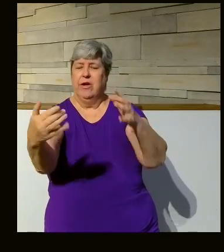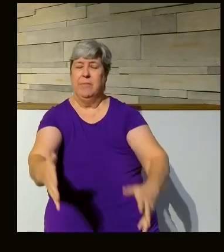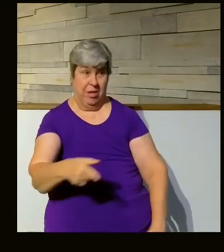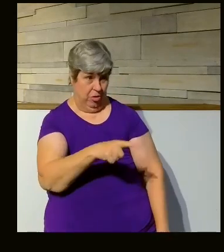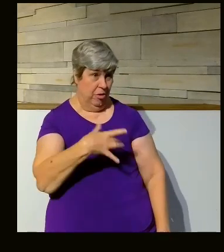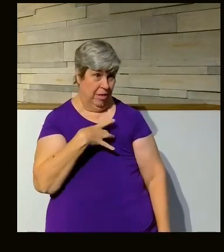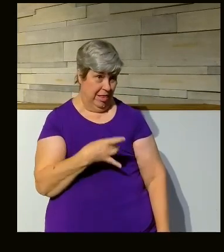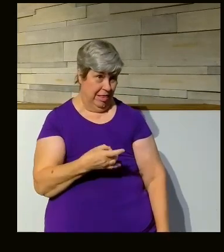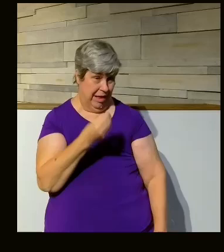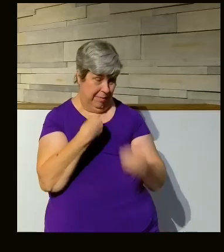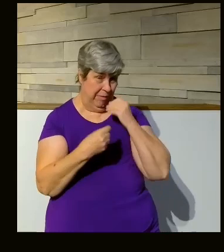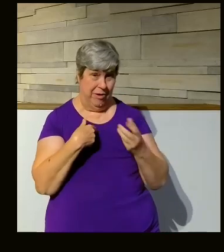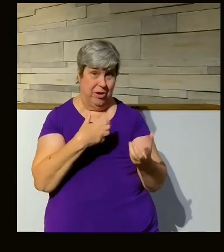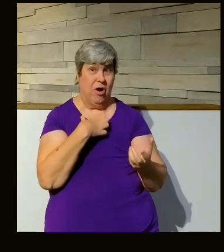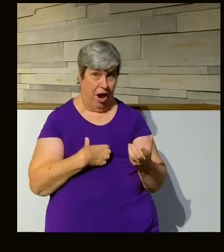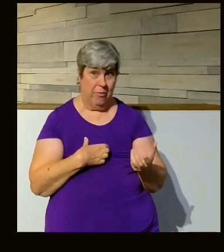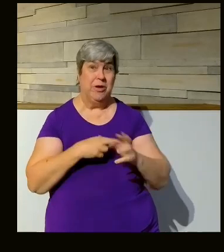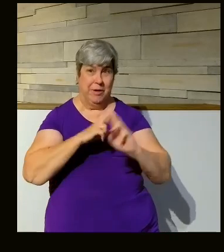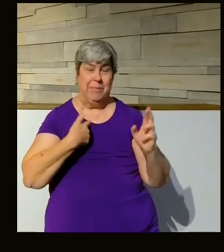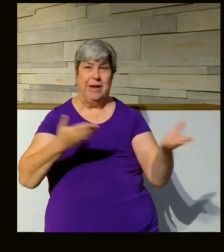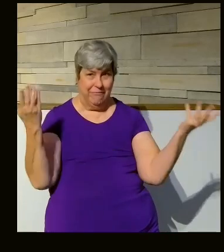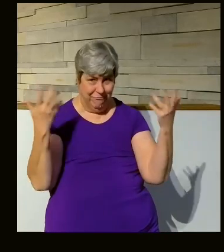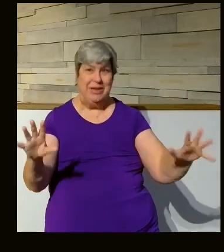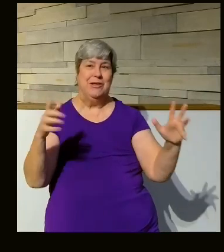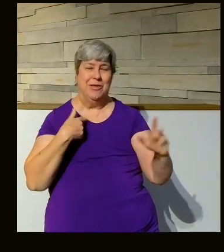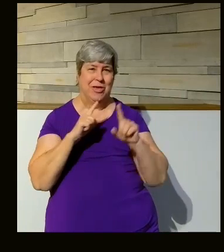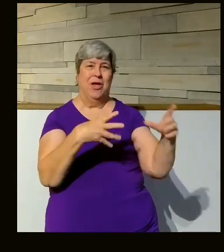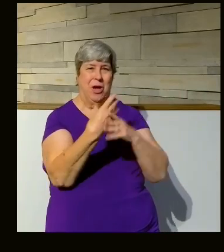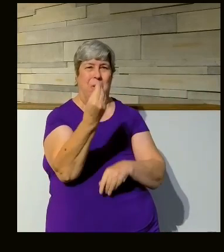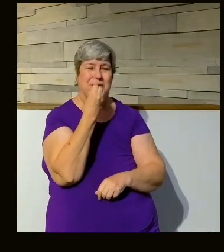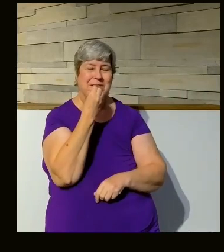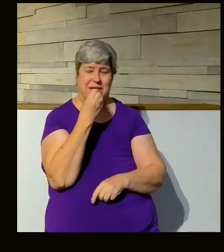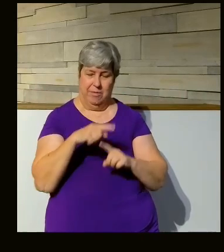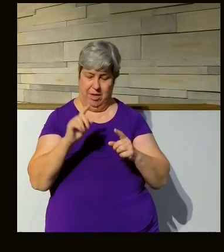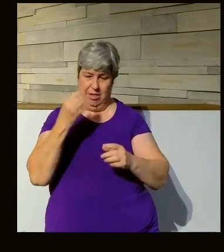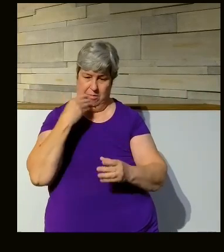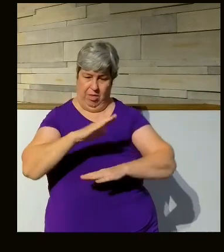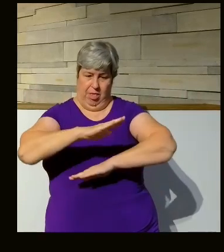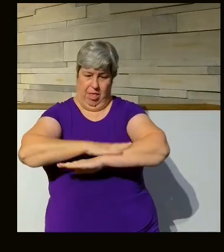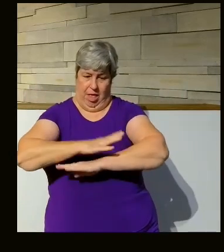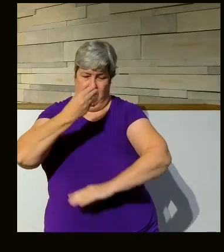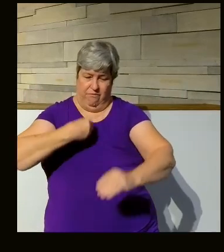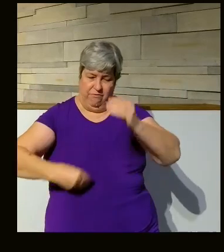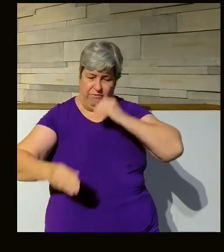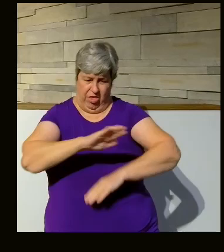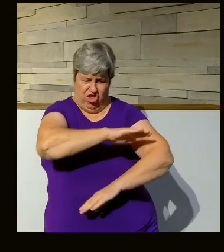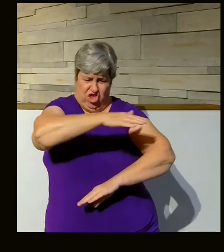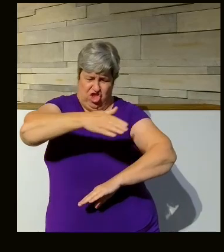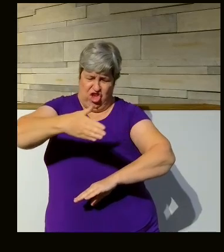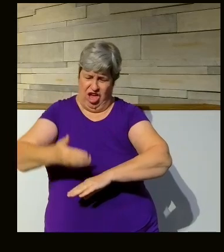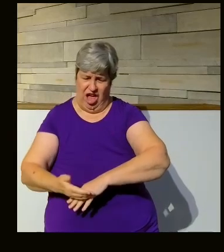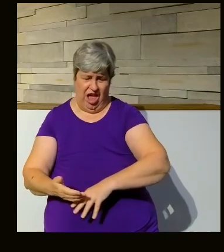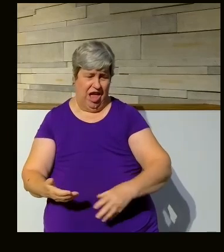banquet. You hungry yet, y'all? Are y'all ready for me to shut up and go eat lunch? I mean, you know, a banquet before my enemies. I've got a banquet